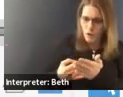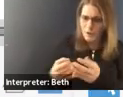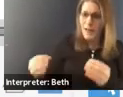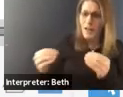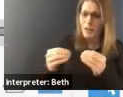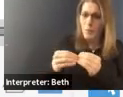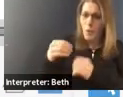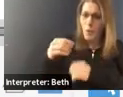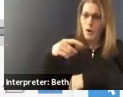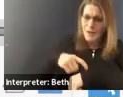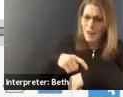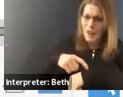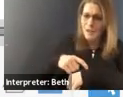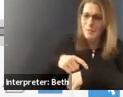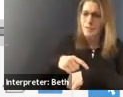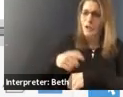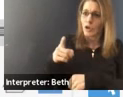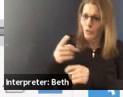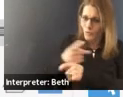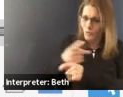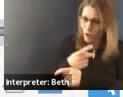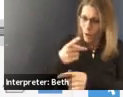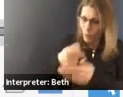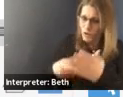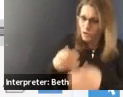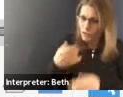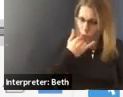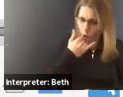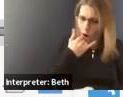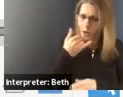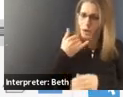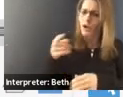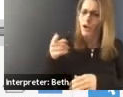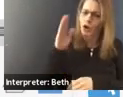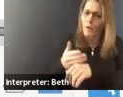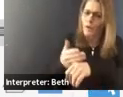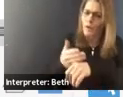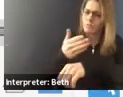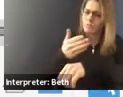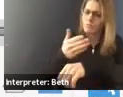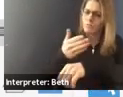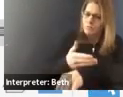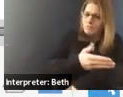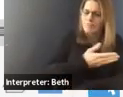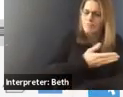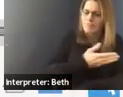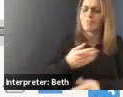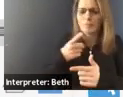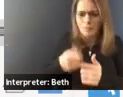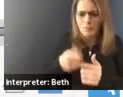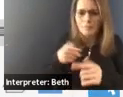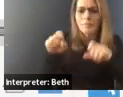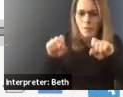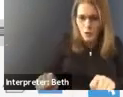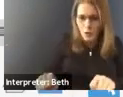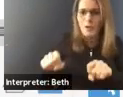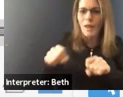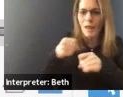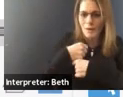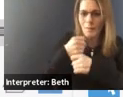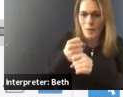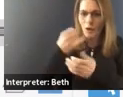out, the better you get. And then you can do drawings without an